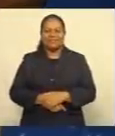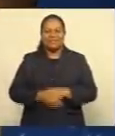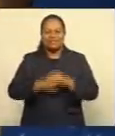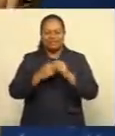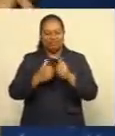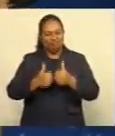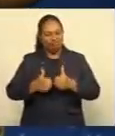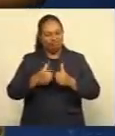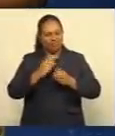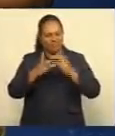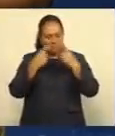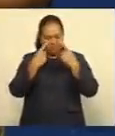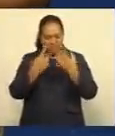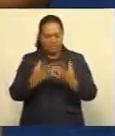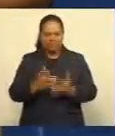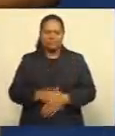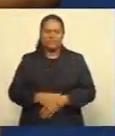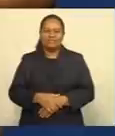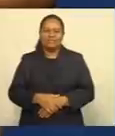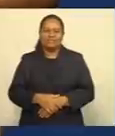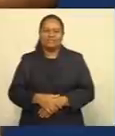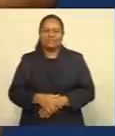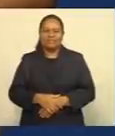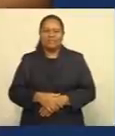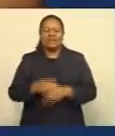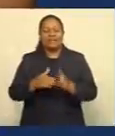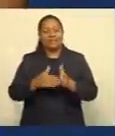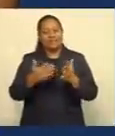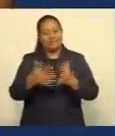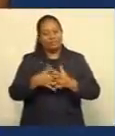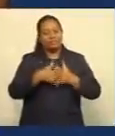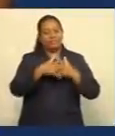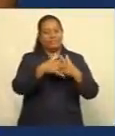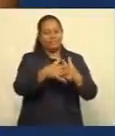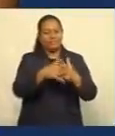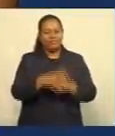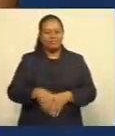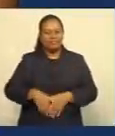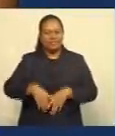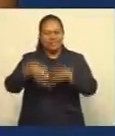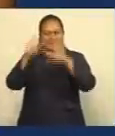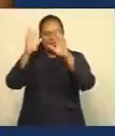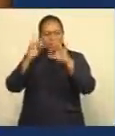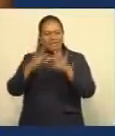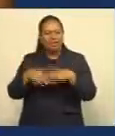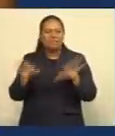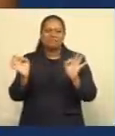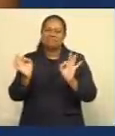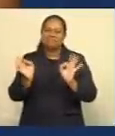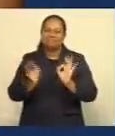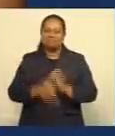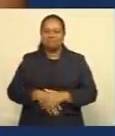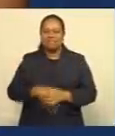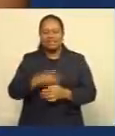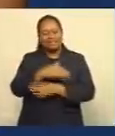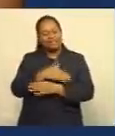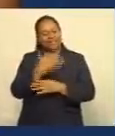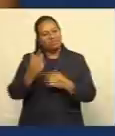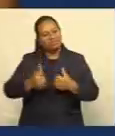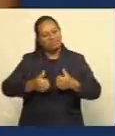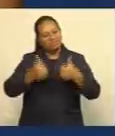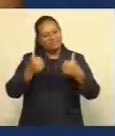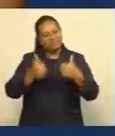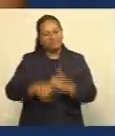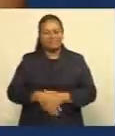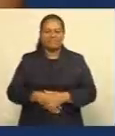spells, we could do so much. Now to the west, it was shower free and overall the day was calm. There